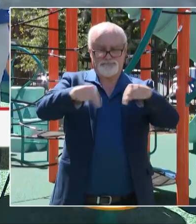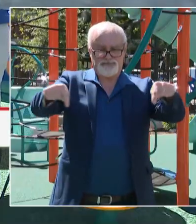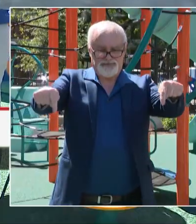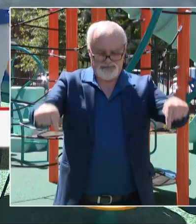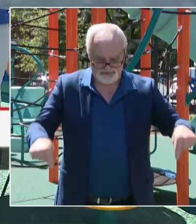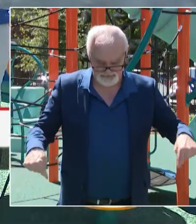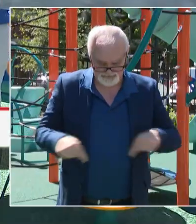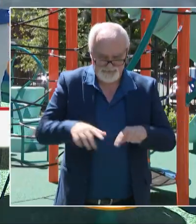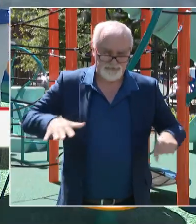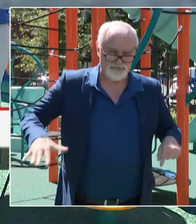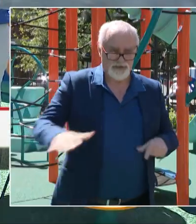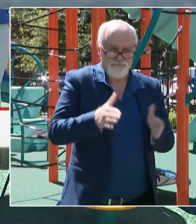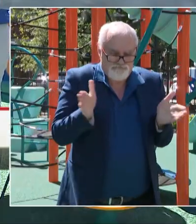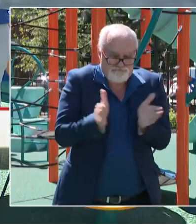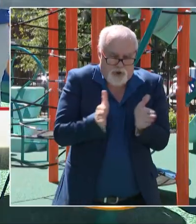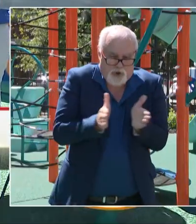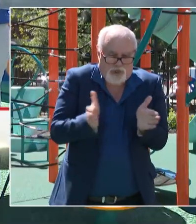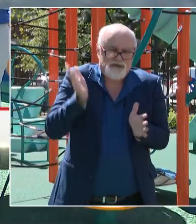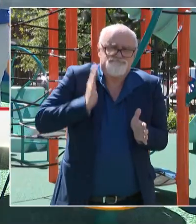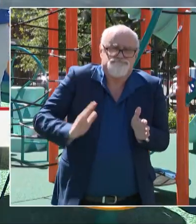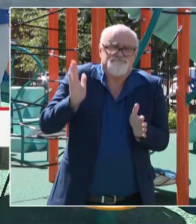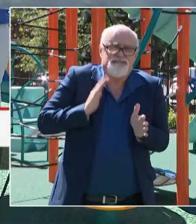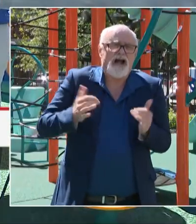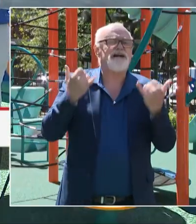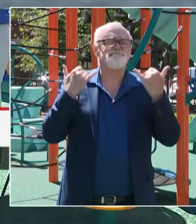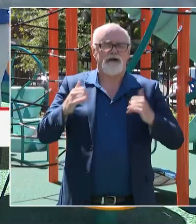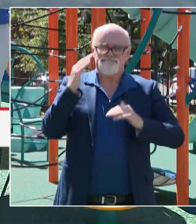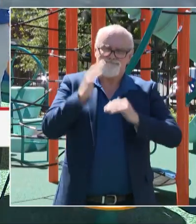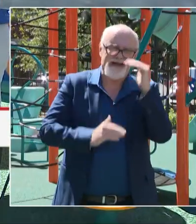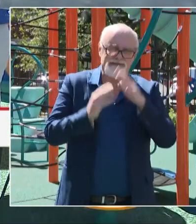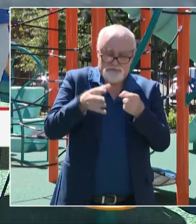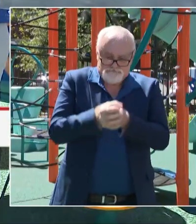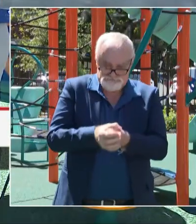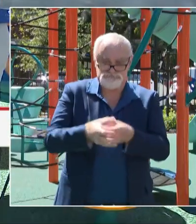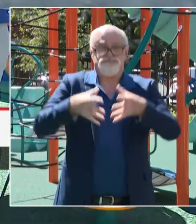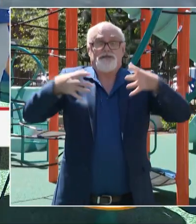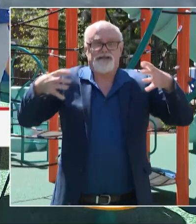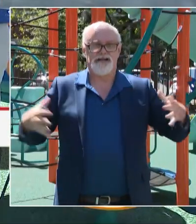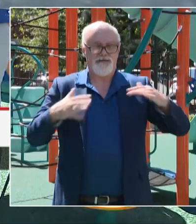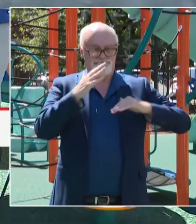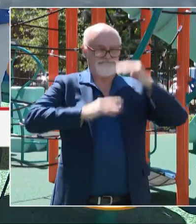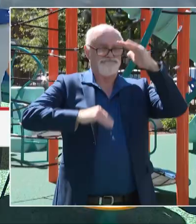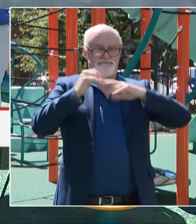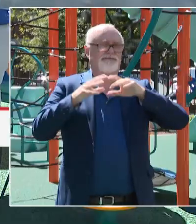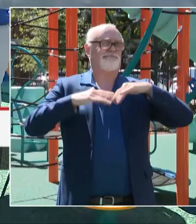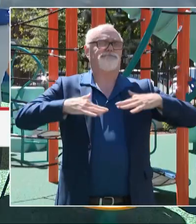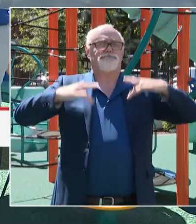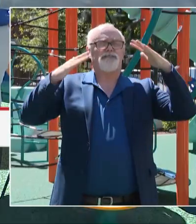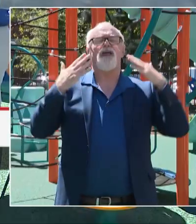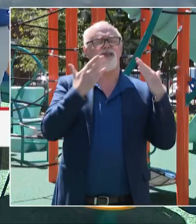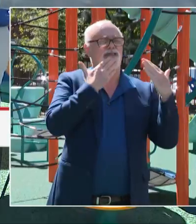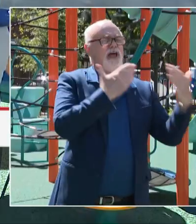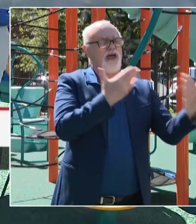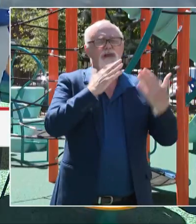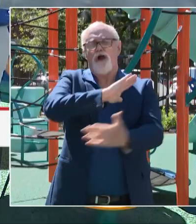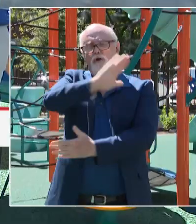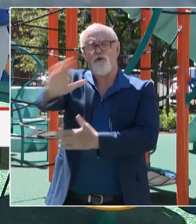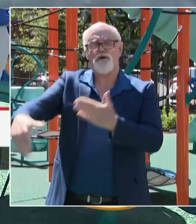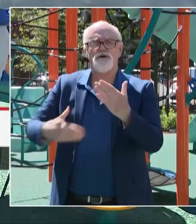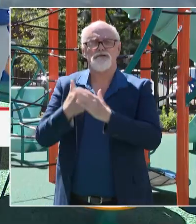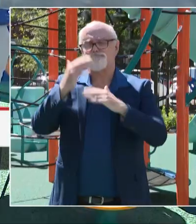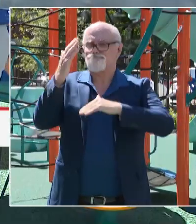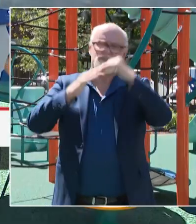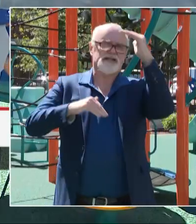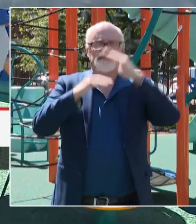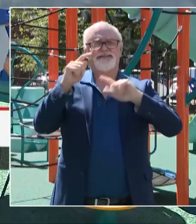site here, but they made it happen. So I want to give a special thank you to our general contractors, Consigli Construction and Keystone Plus